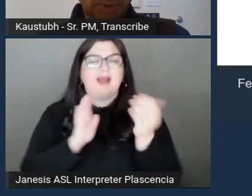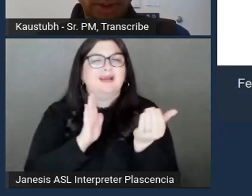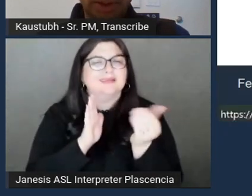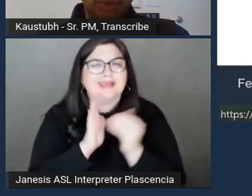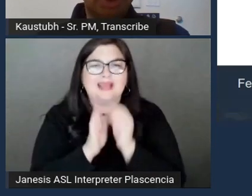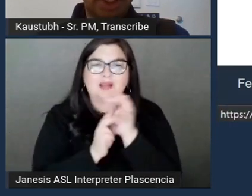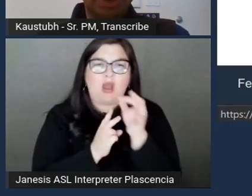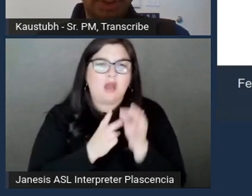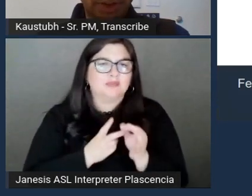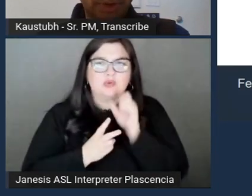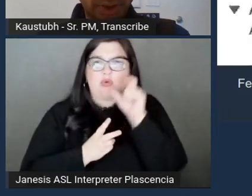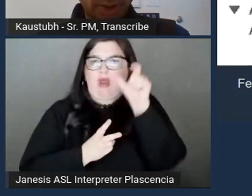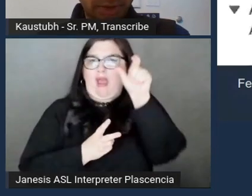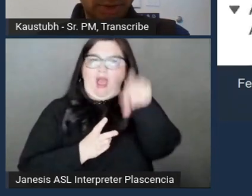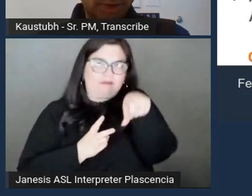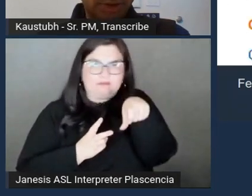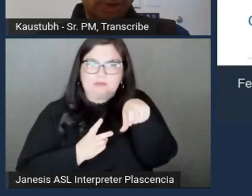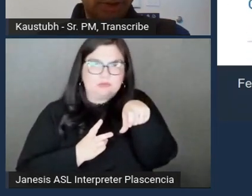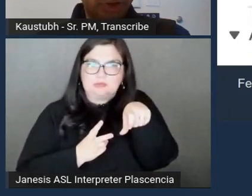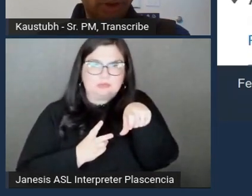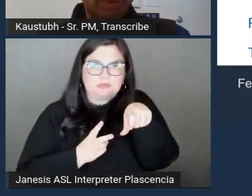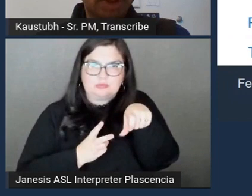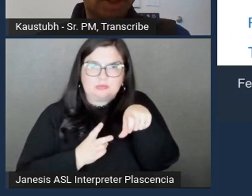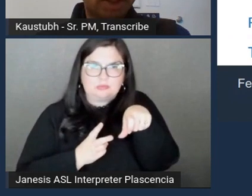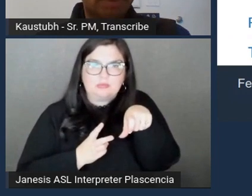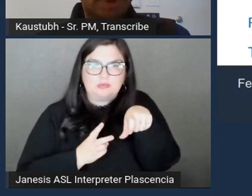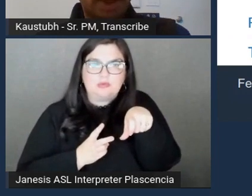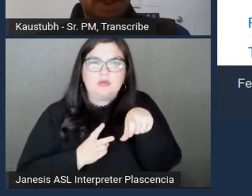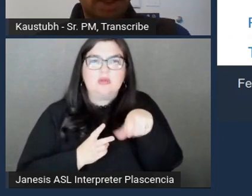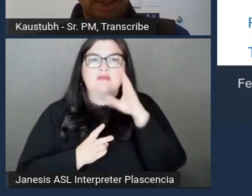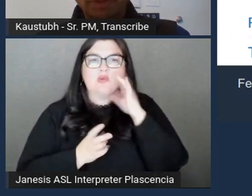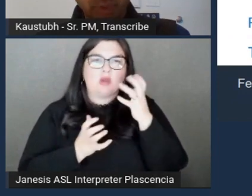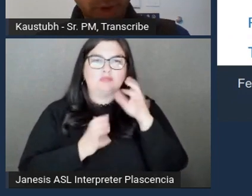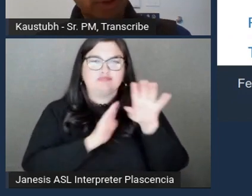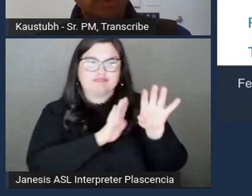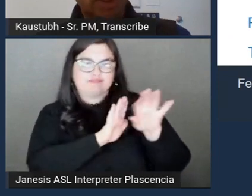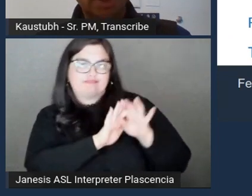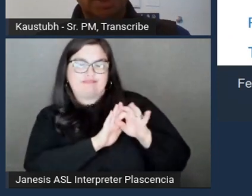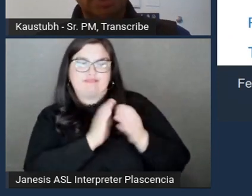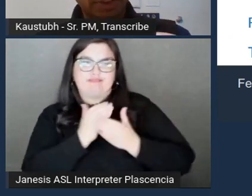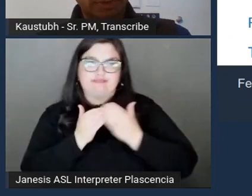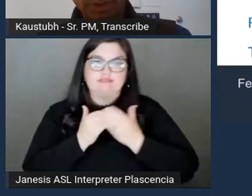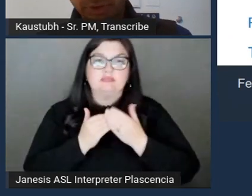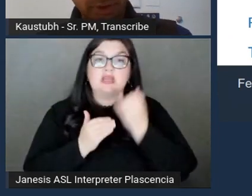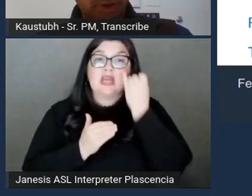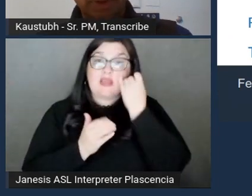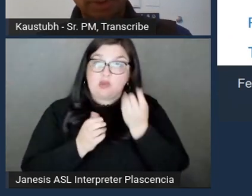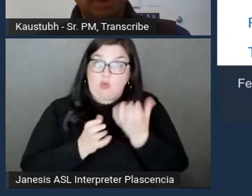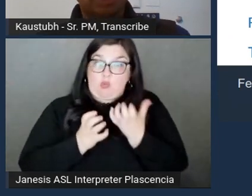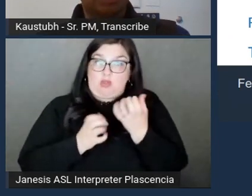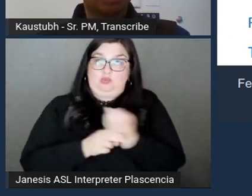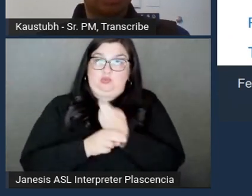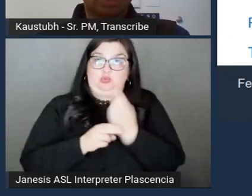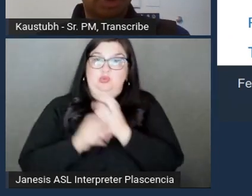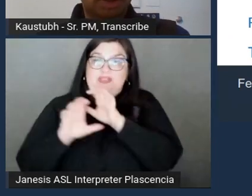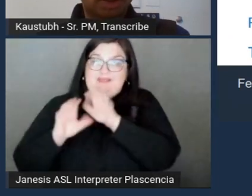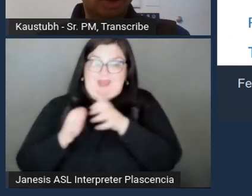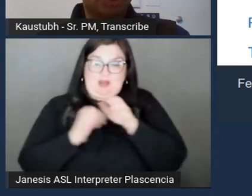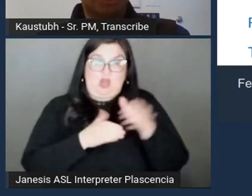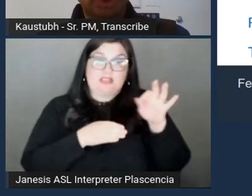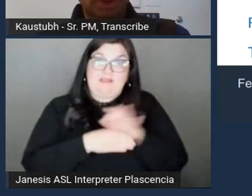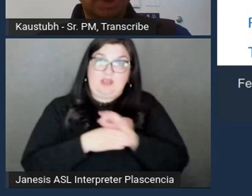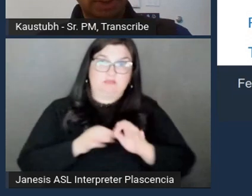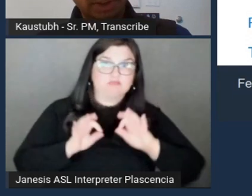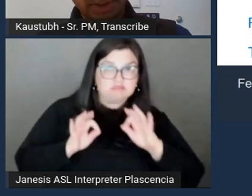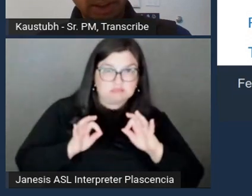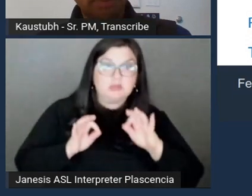want to do it and you want to get straight to creating a job. But if you want to use the categorization feature, this is a